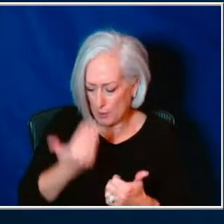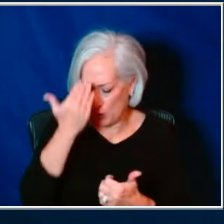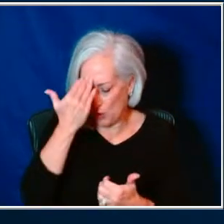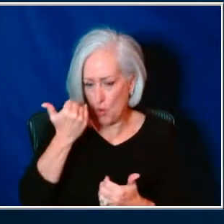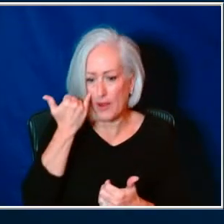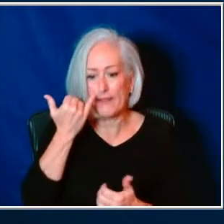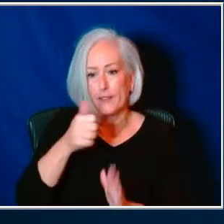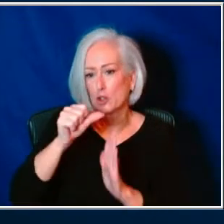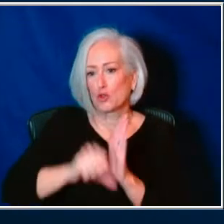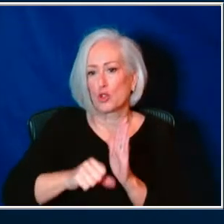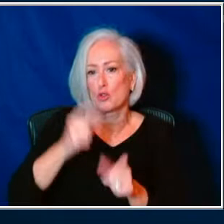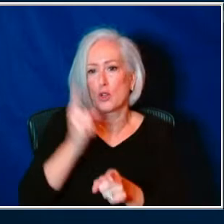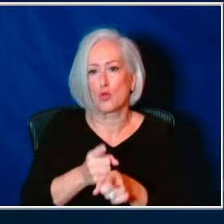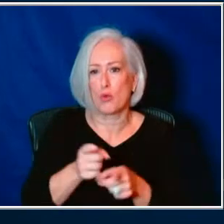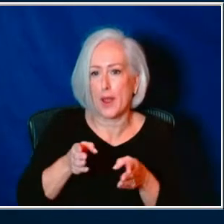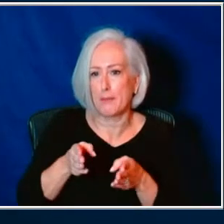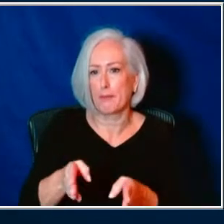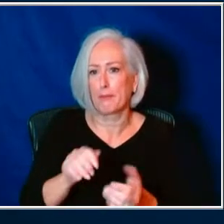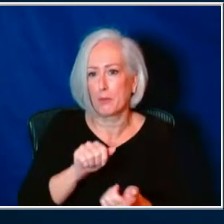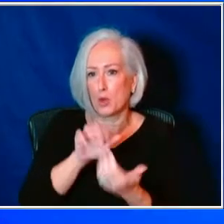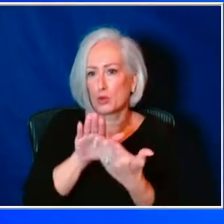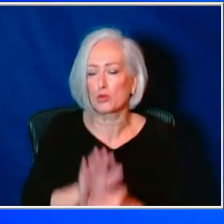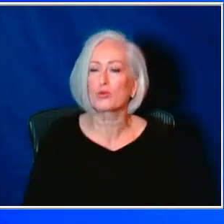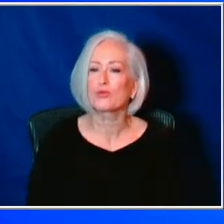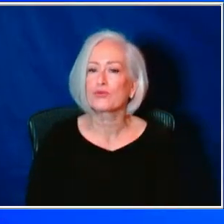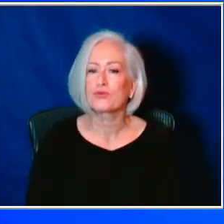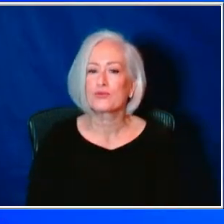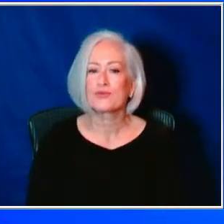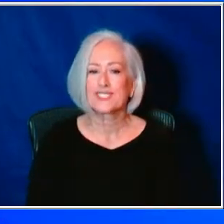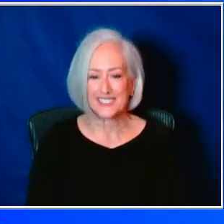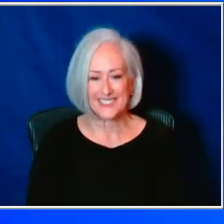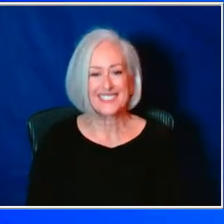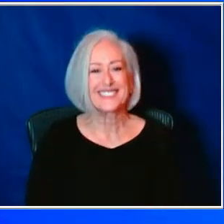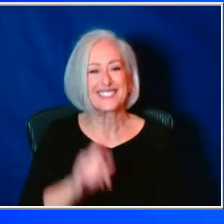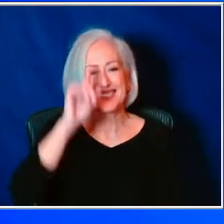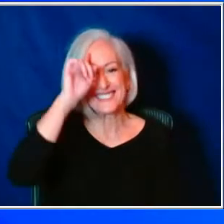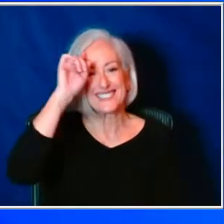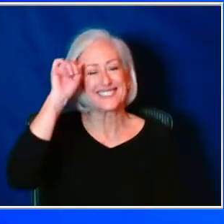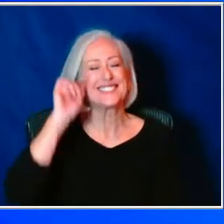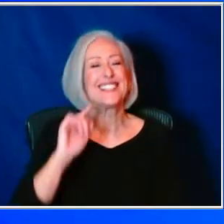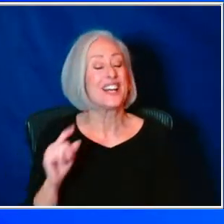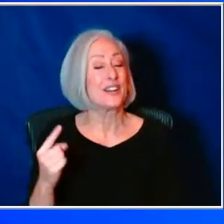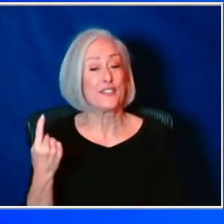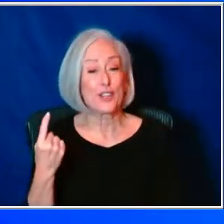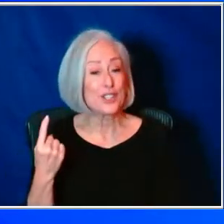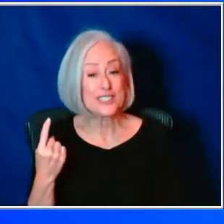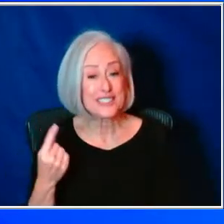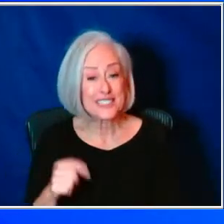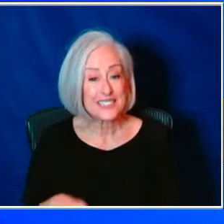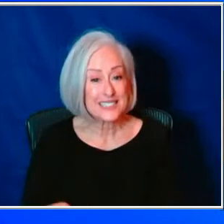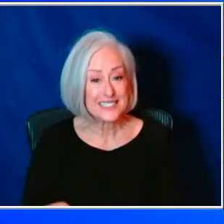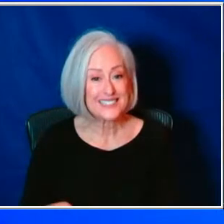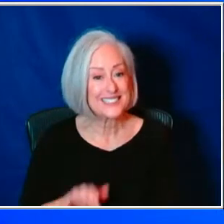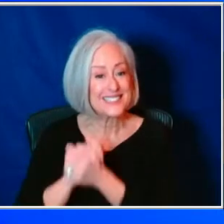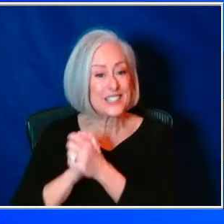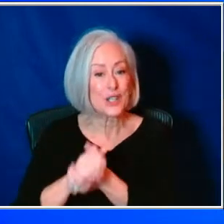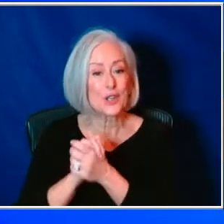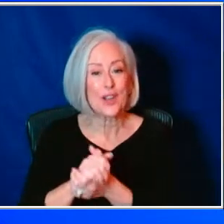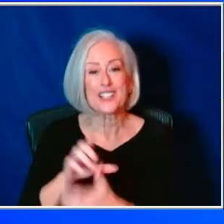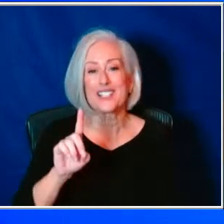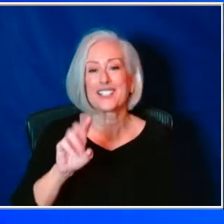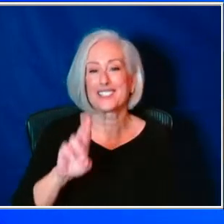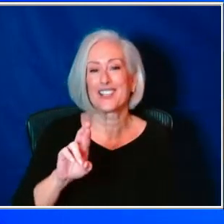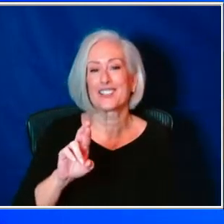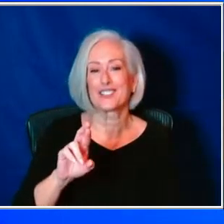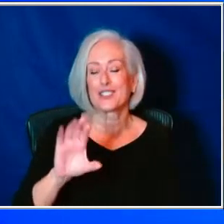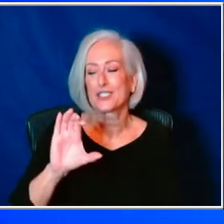necessary versus the medical therapy, the medical approach? Yeah, sure. Number one, I'd really congratulate Dr. Chadwick and her team. This is